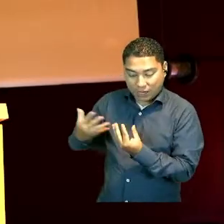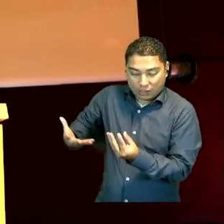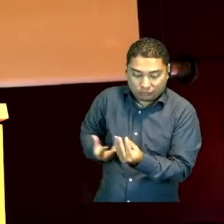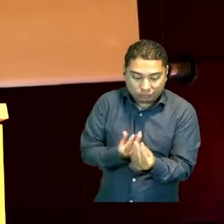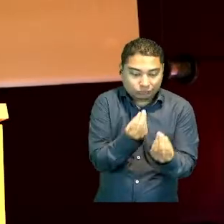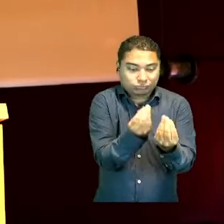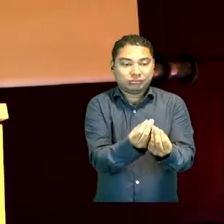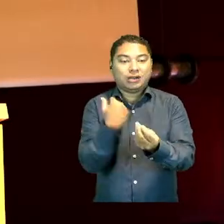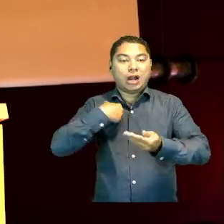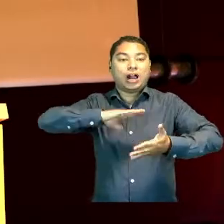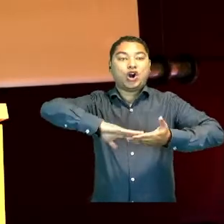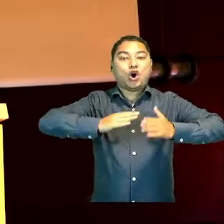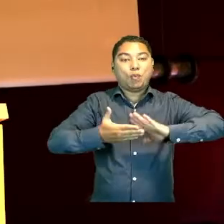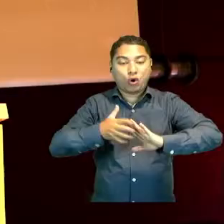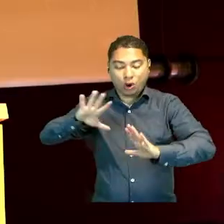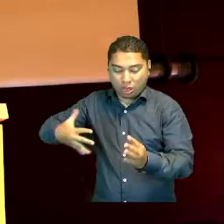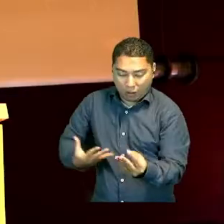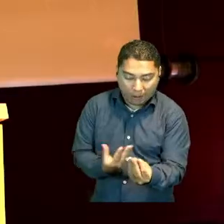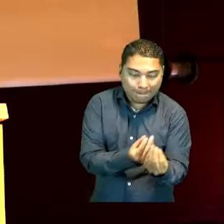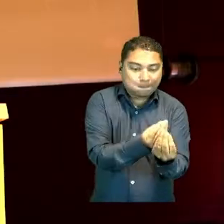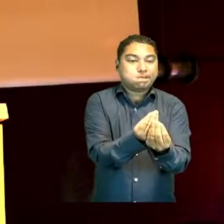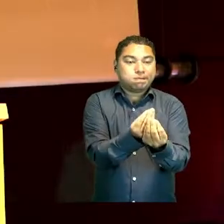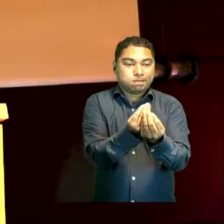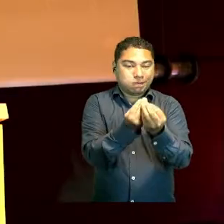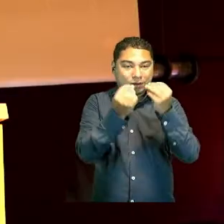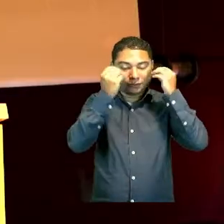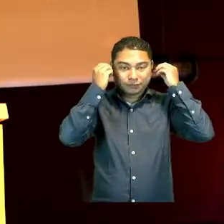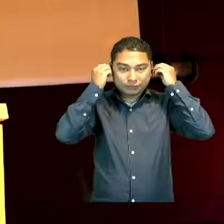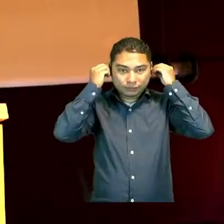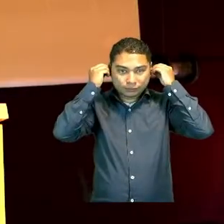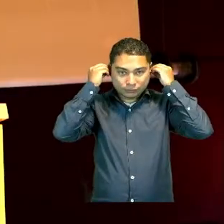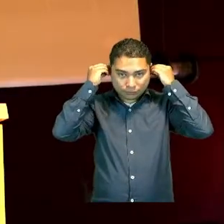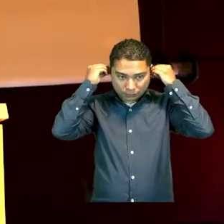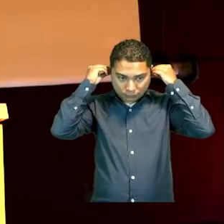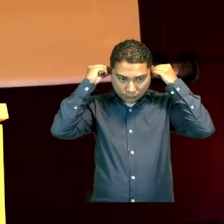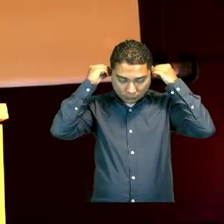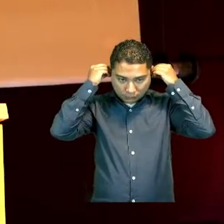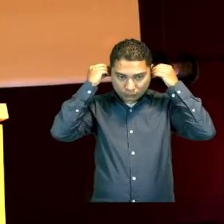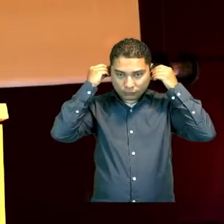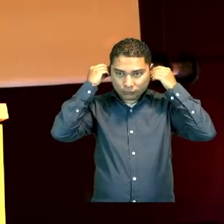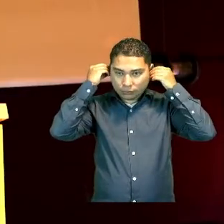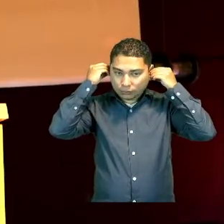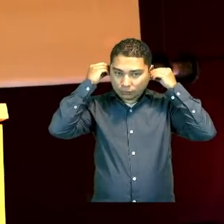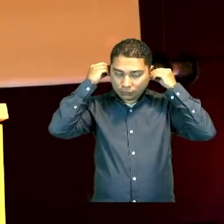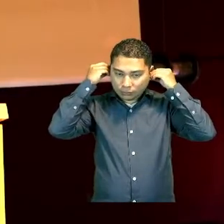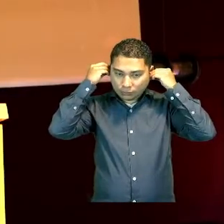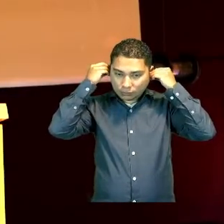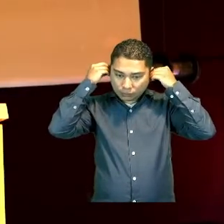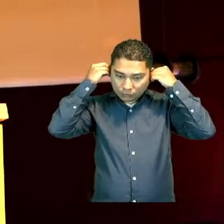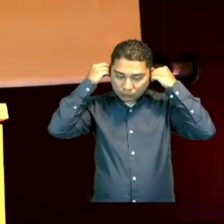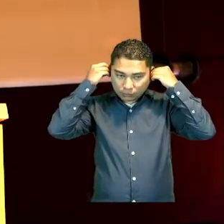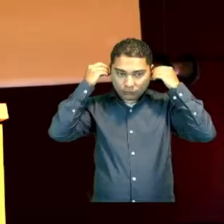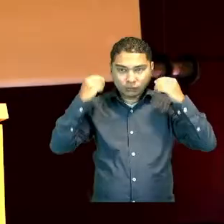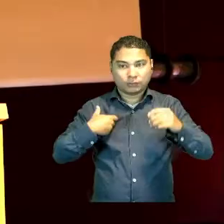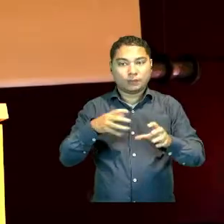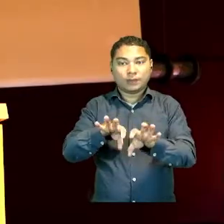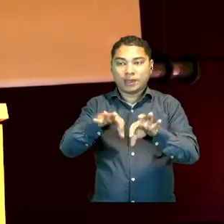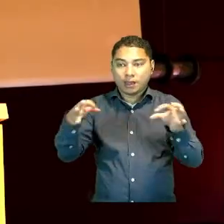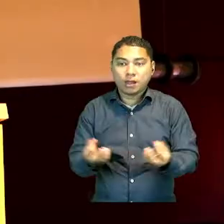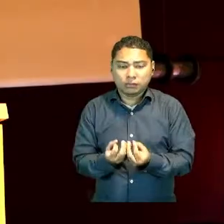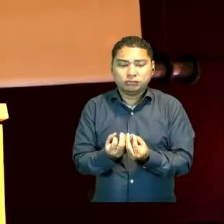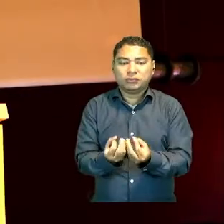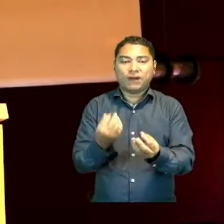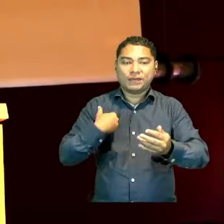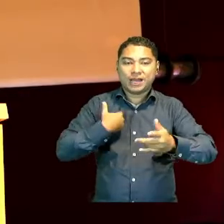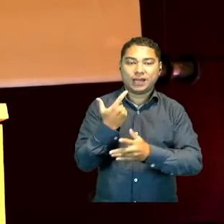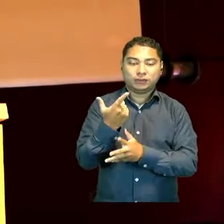the entire world. So families, communities, worlds